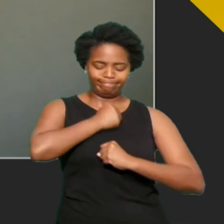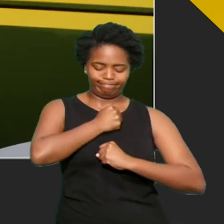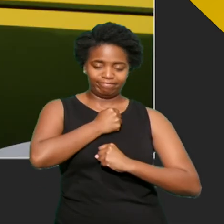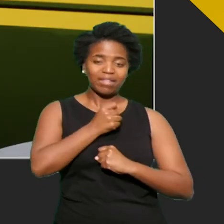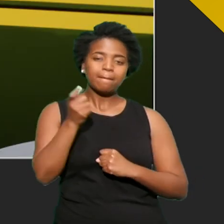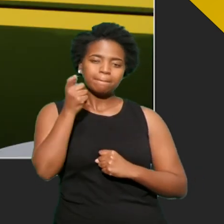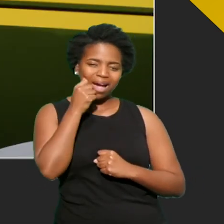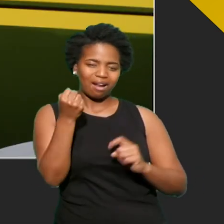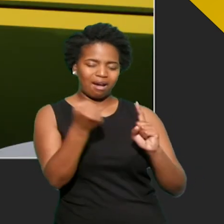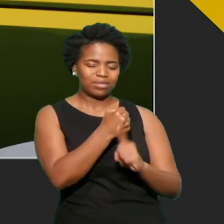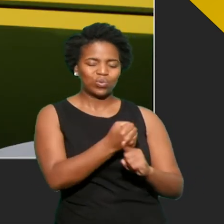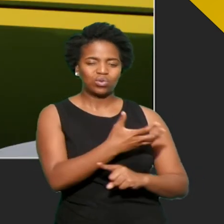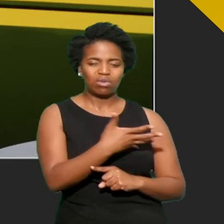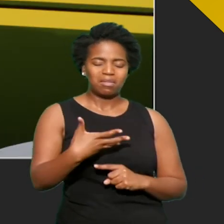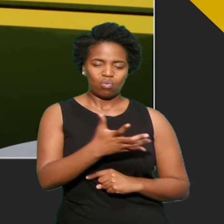earlier